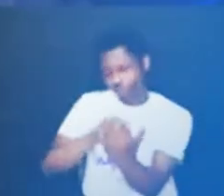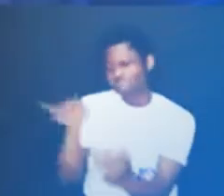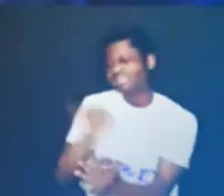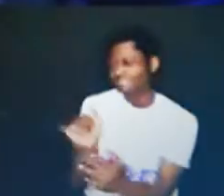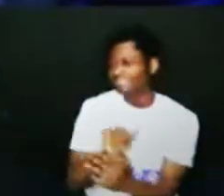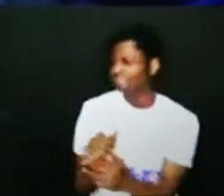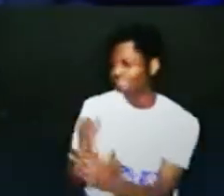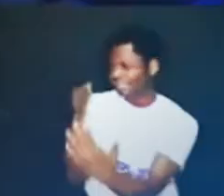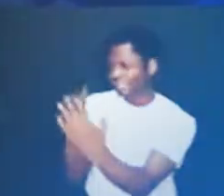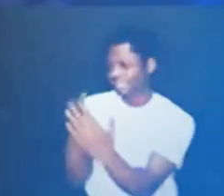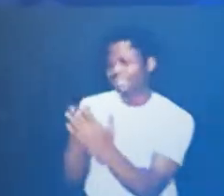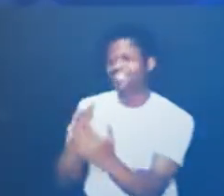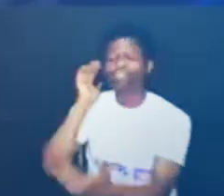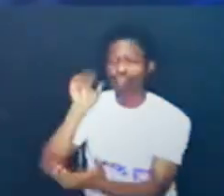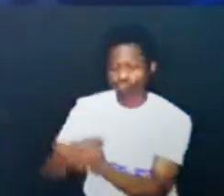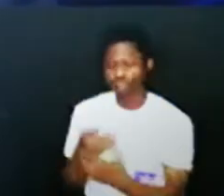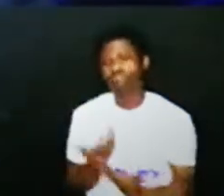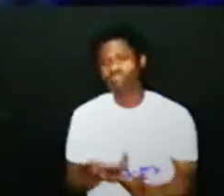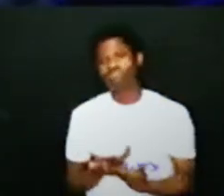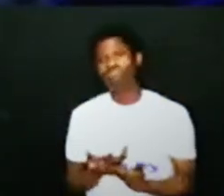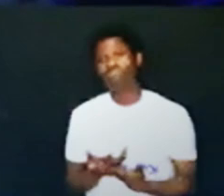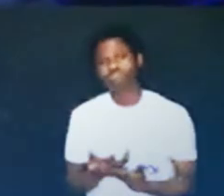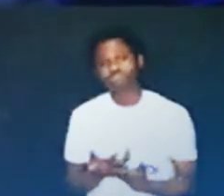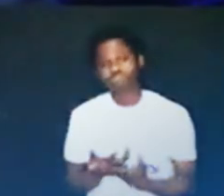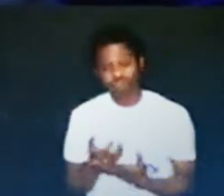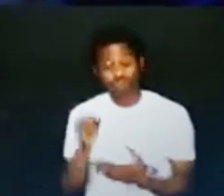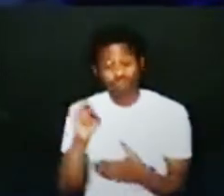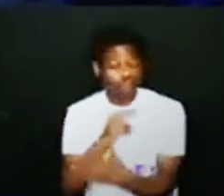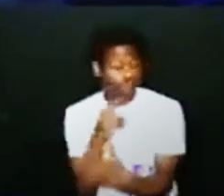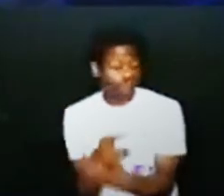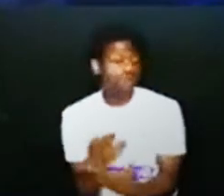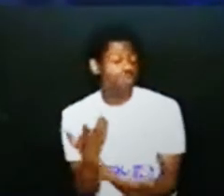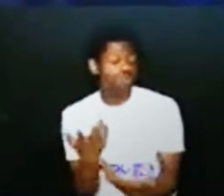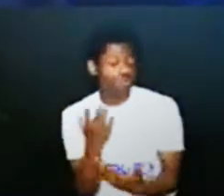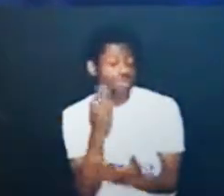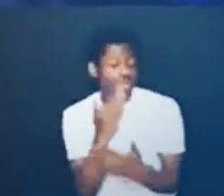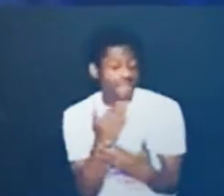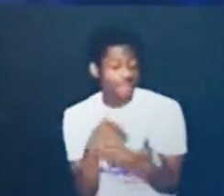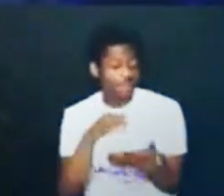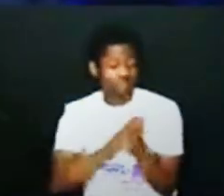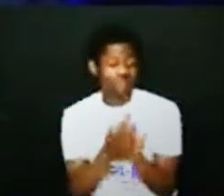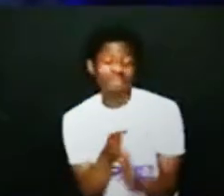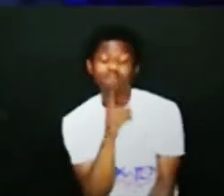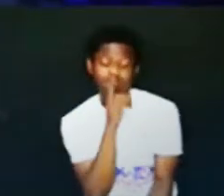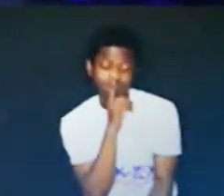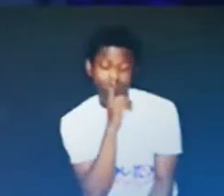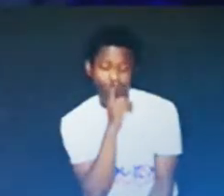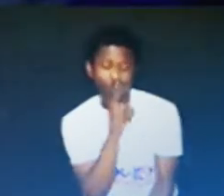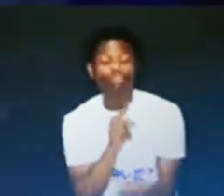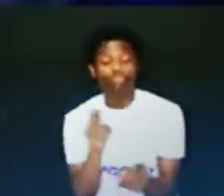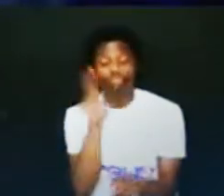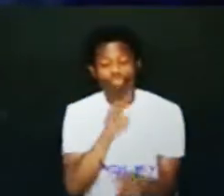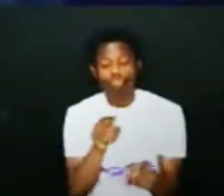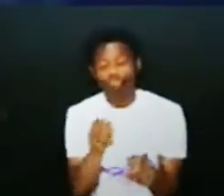Or they can use this silence as a form of control.